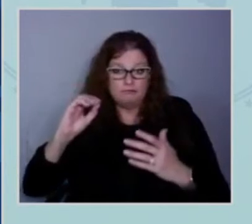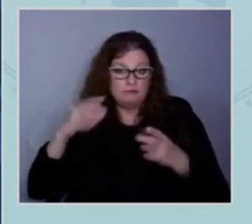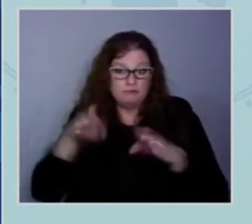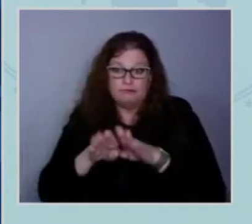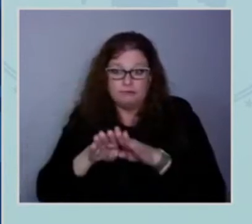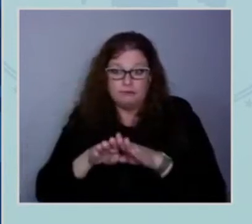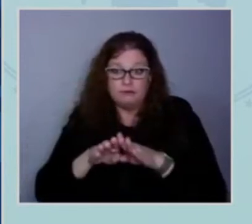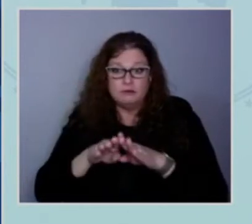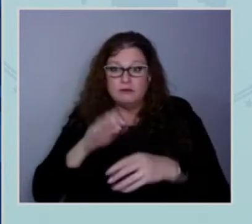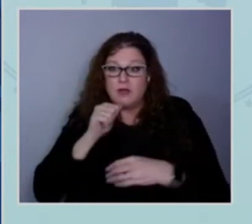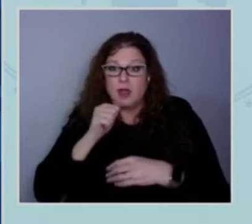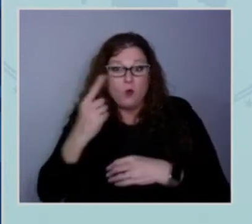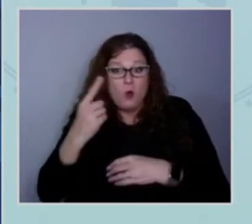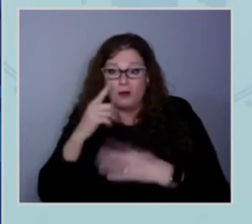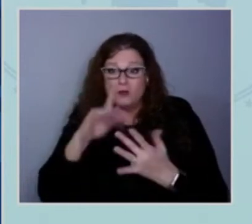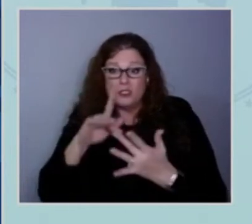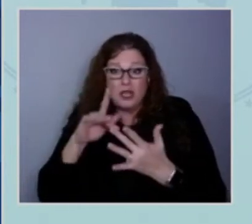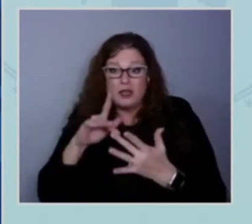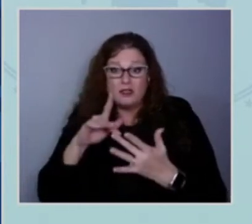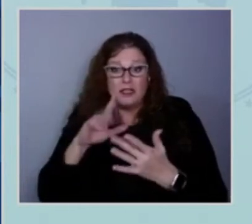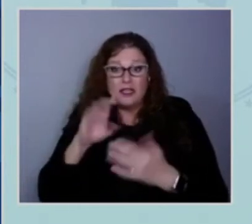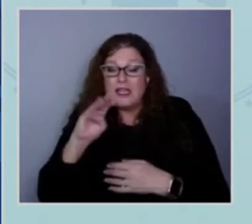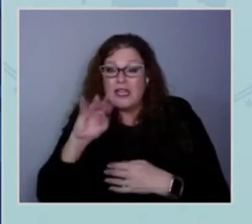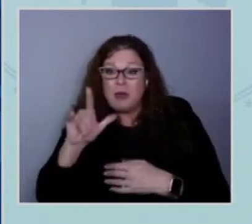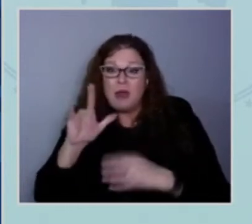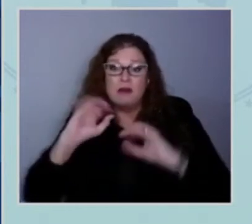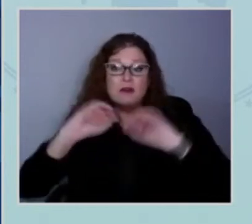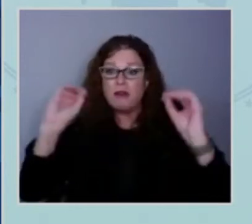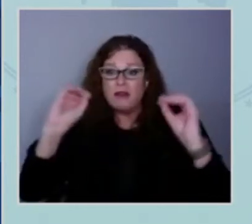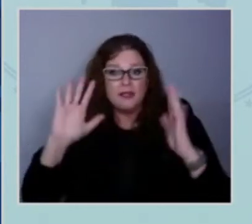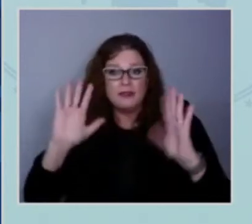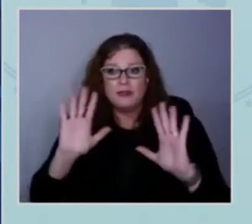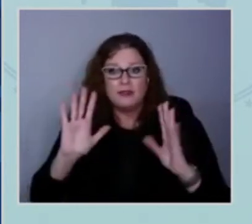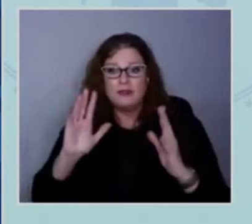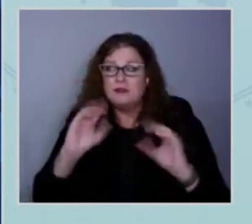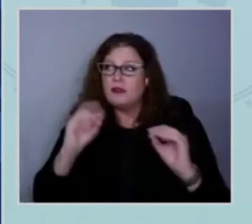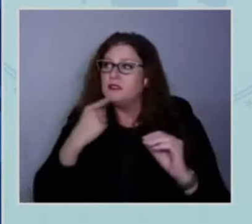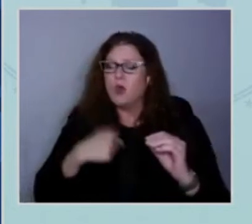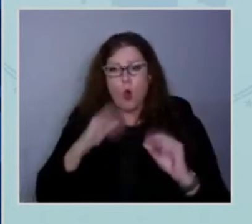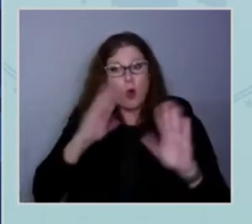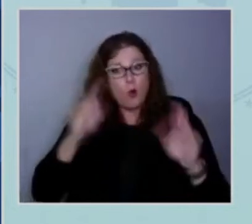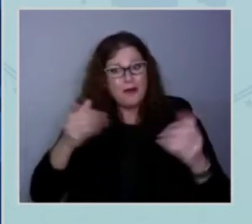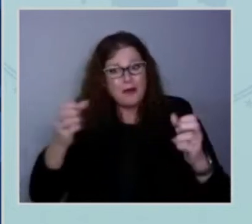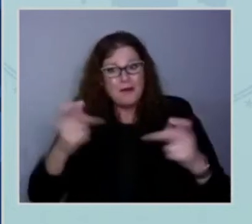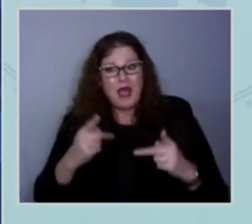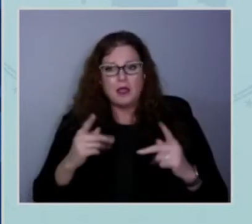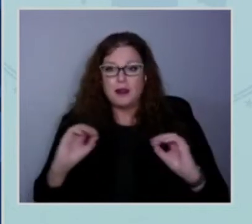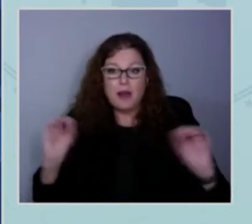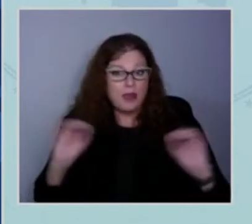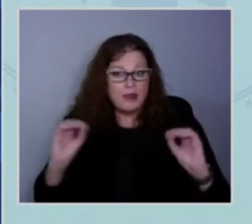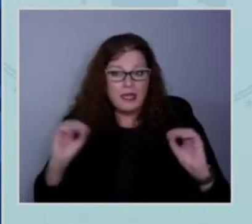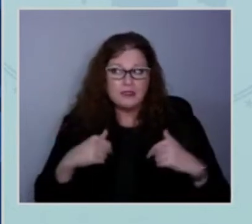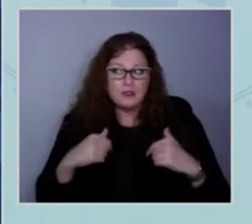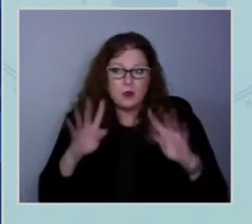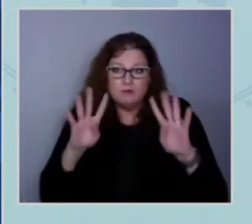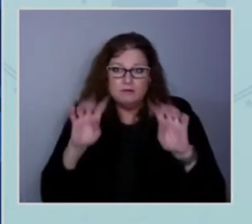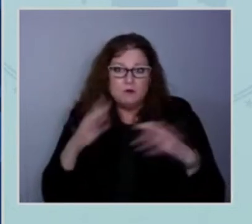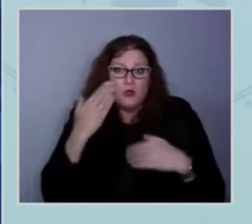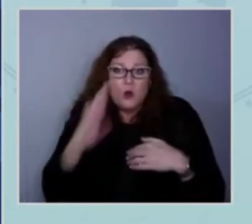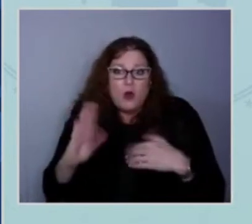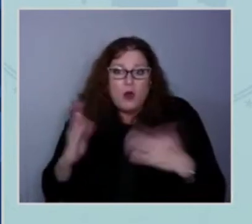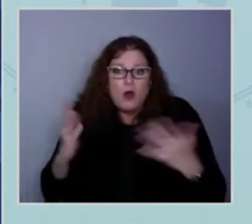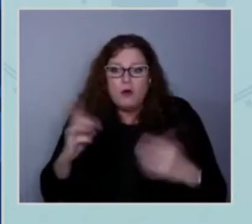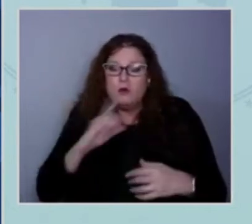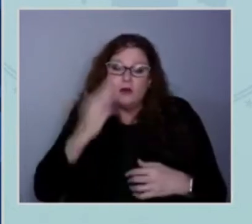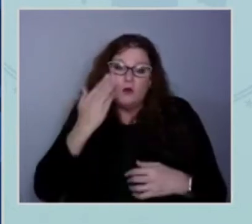they closed down, since we shut down. Not one reach out, not one email, nothing to say we